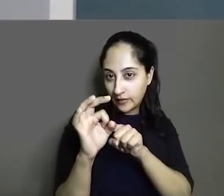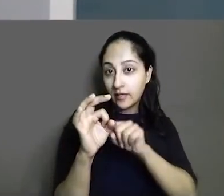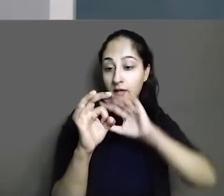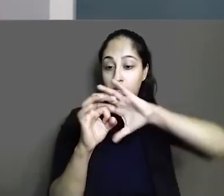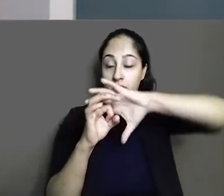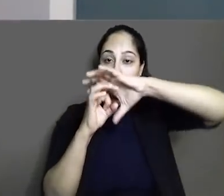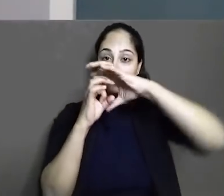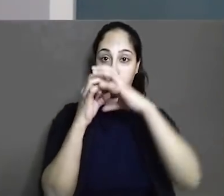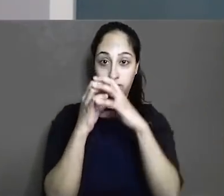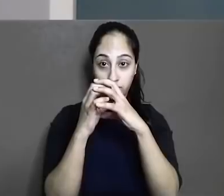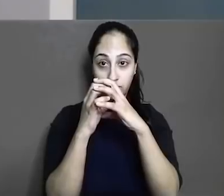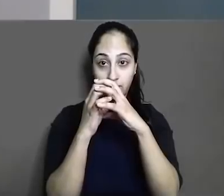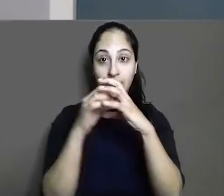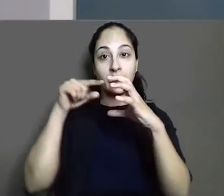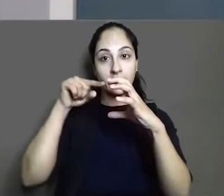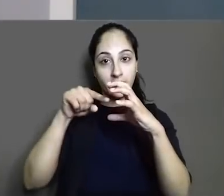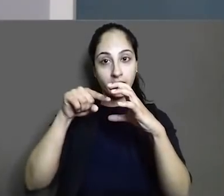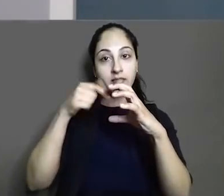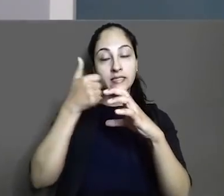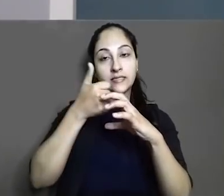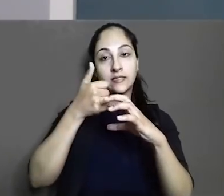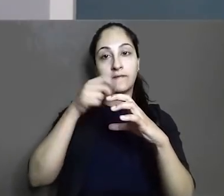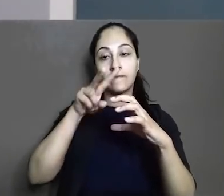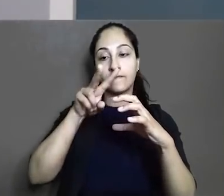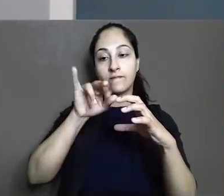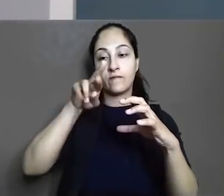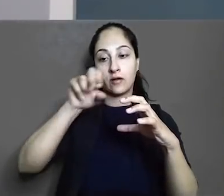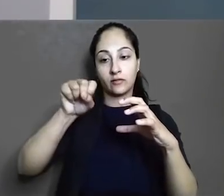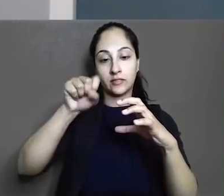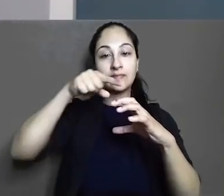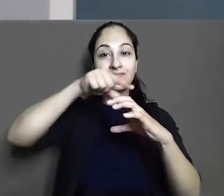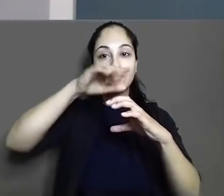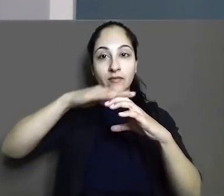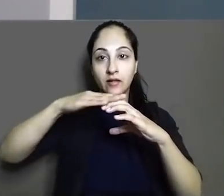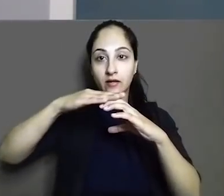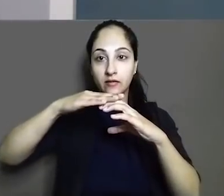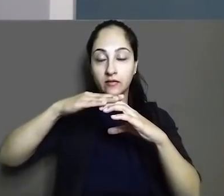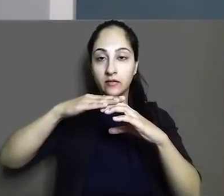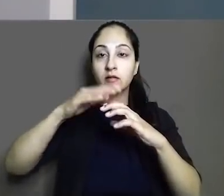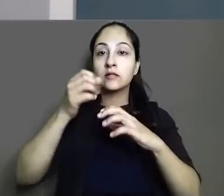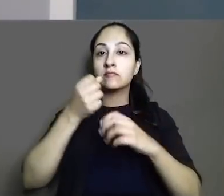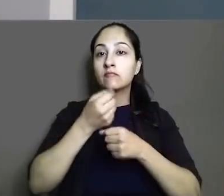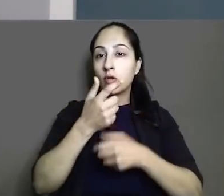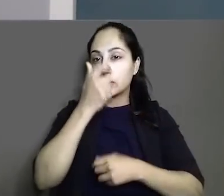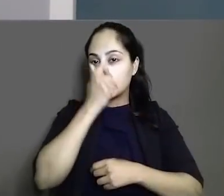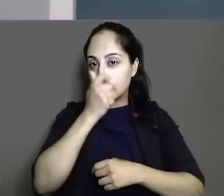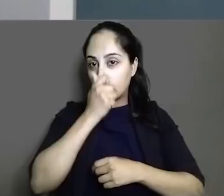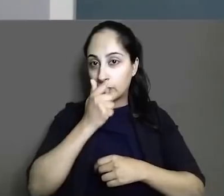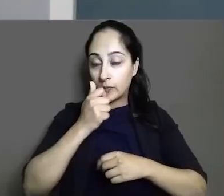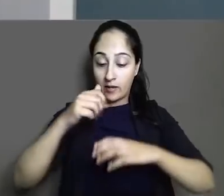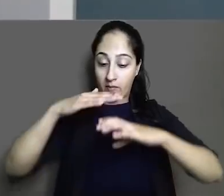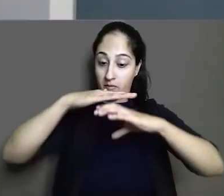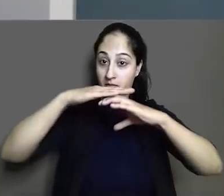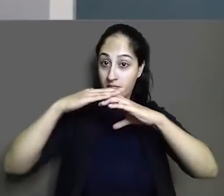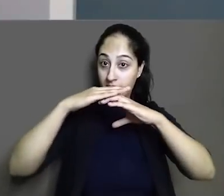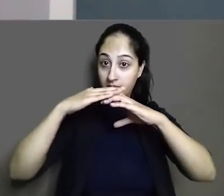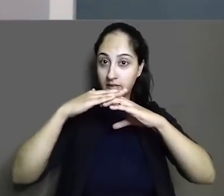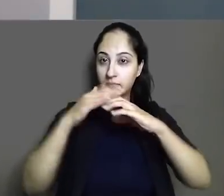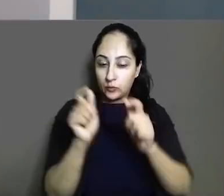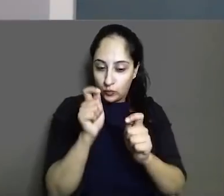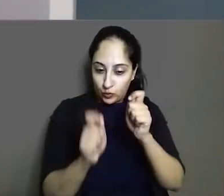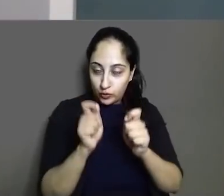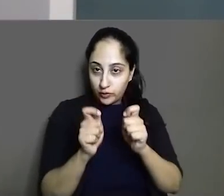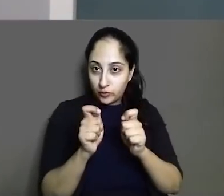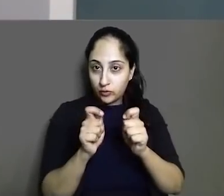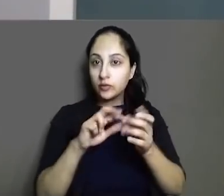used before for the Ebola vaccine, so it's not brand new. Now, the advantage of these vaccines are that they are stable